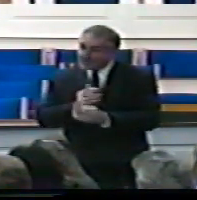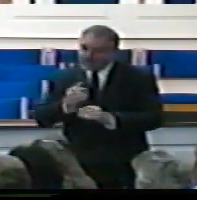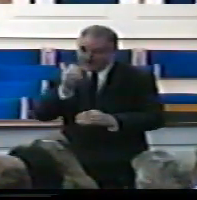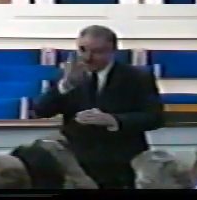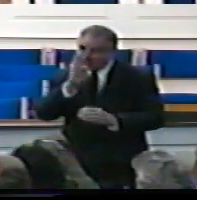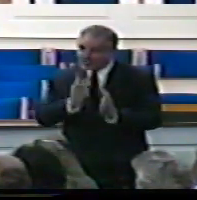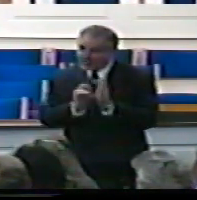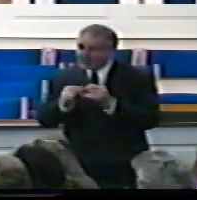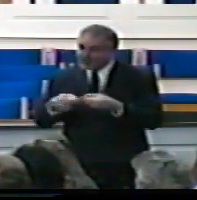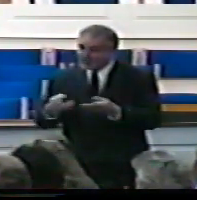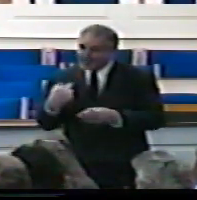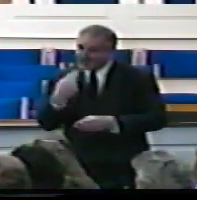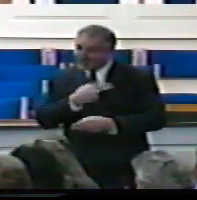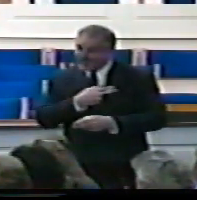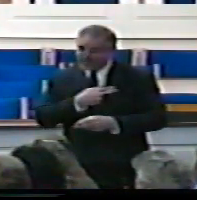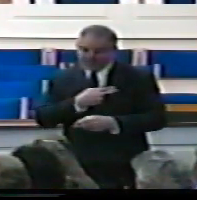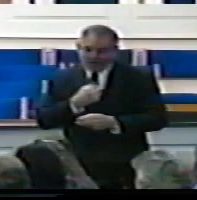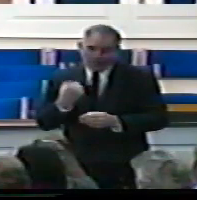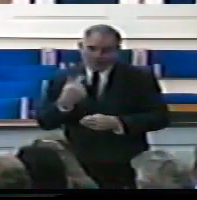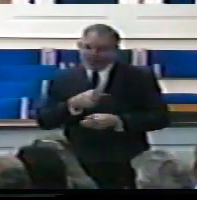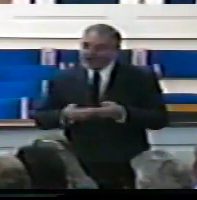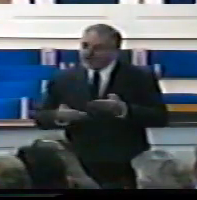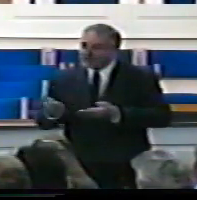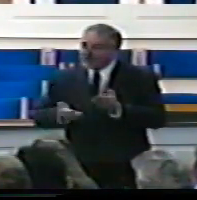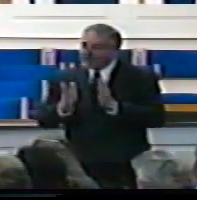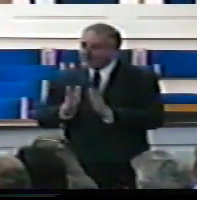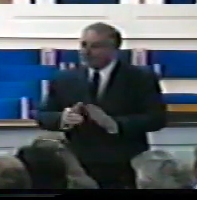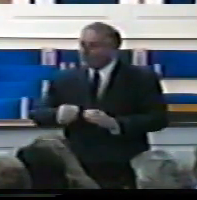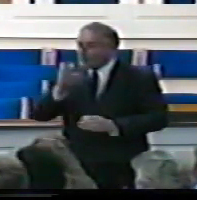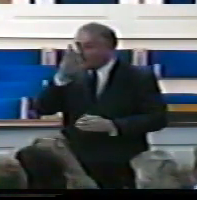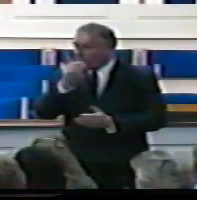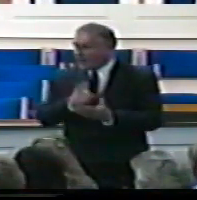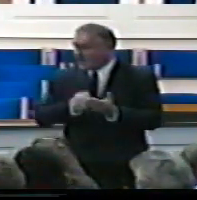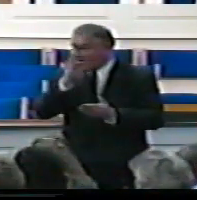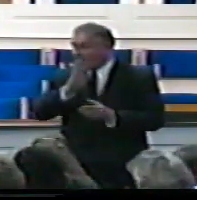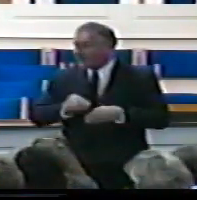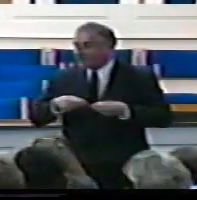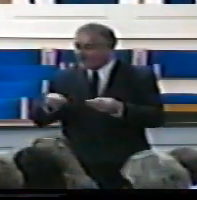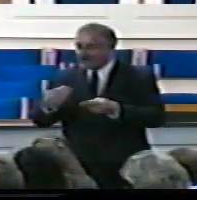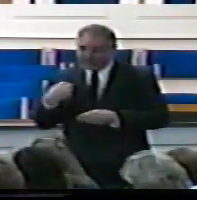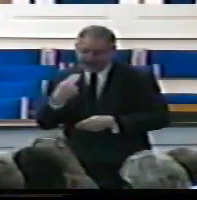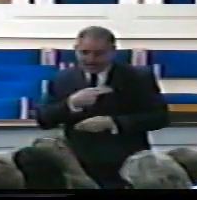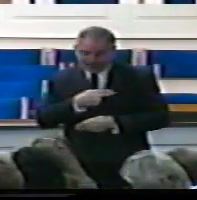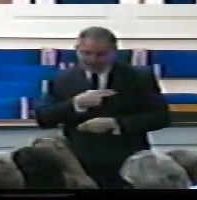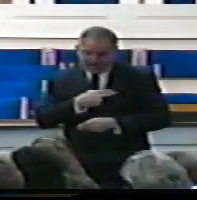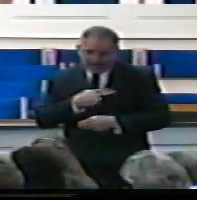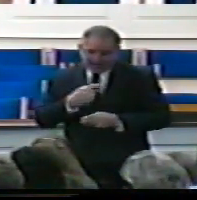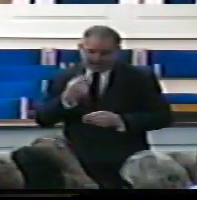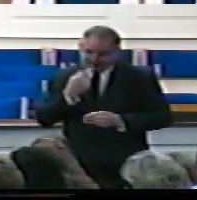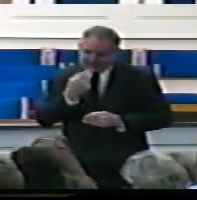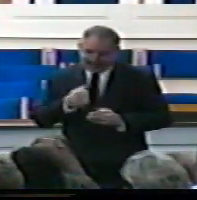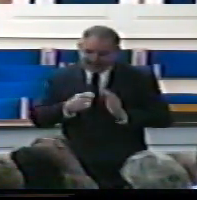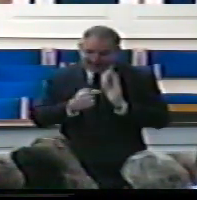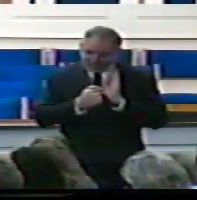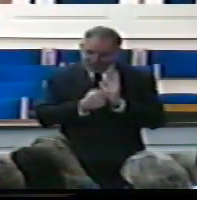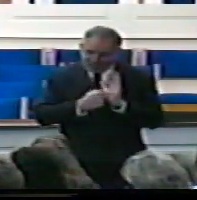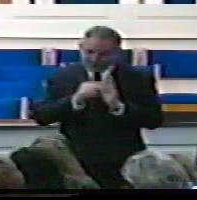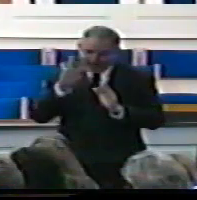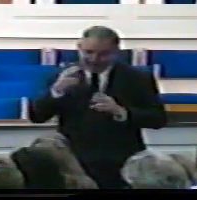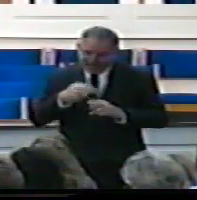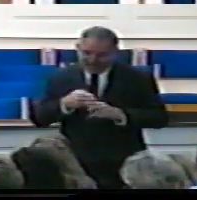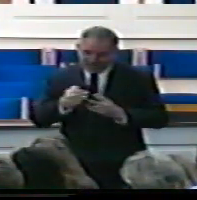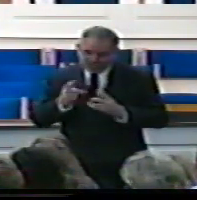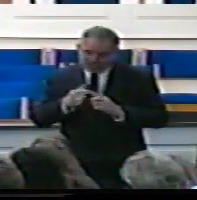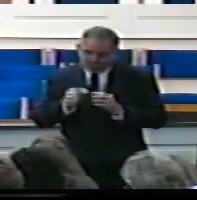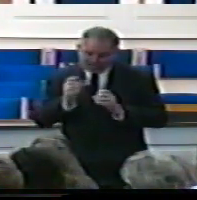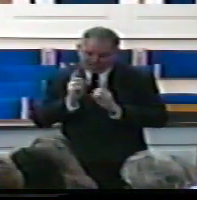And then he wants us to know that we are stewards of what he's given us. Look with me at verse number 6 with me again. He said, I have magnified or manifested thy name to the men